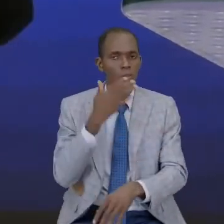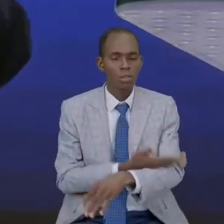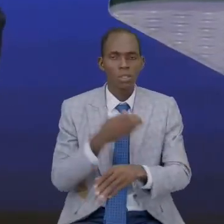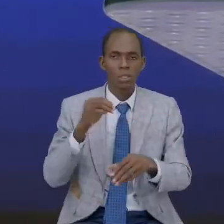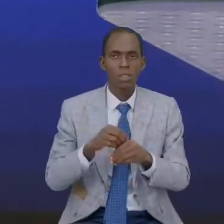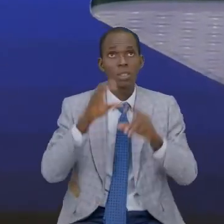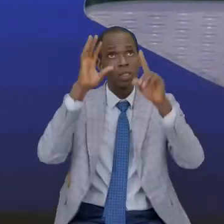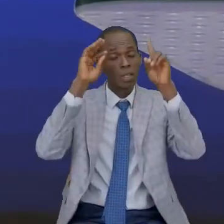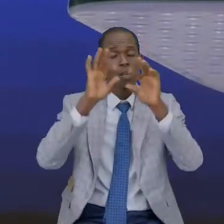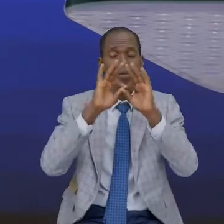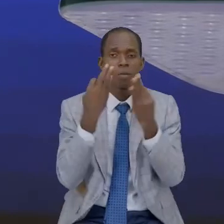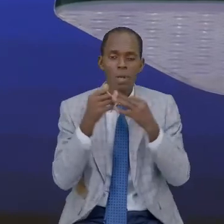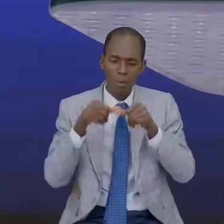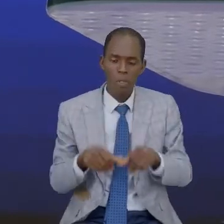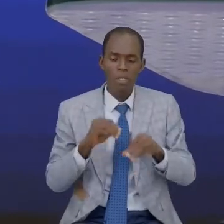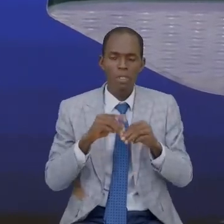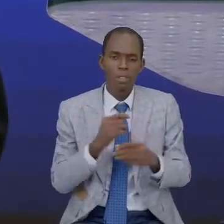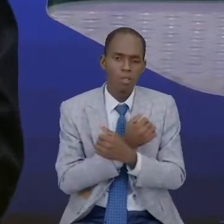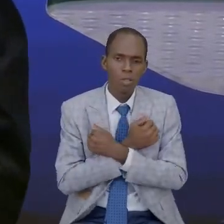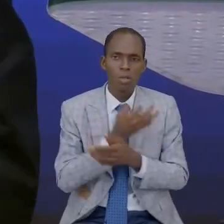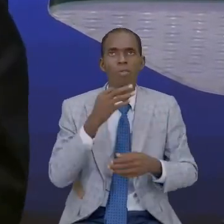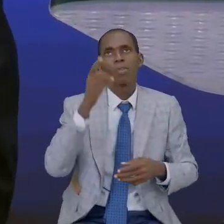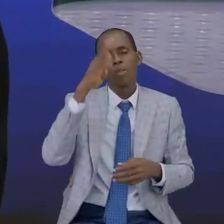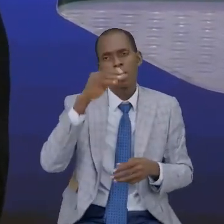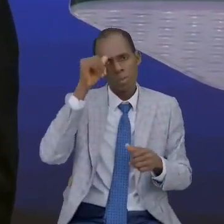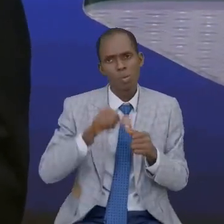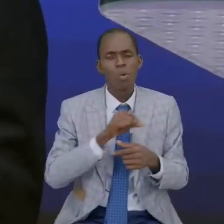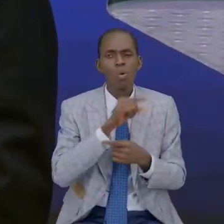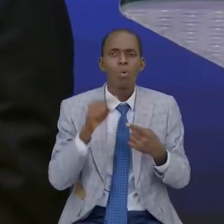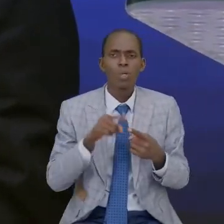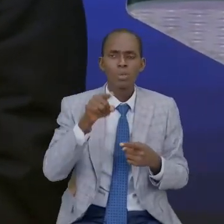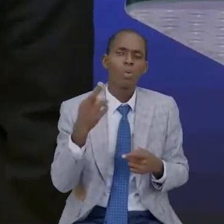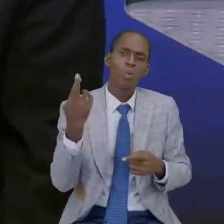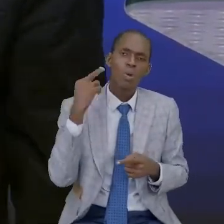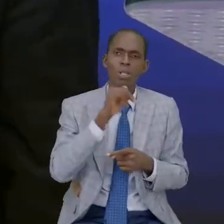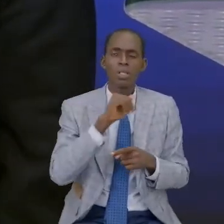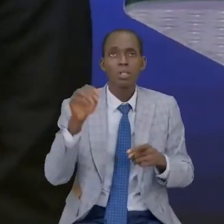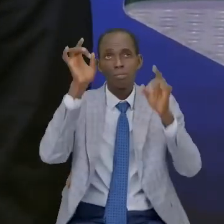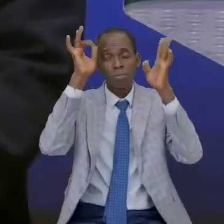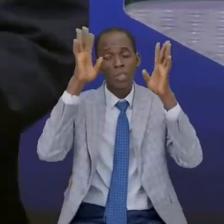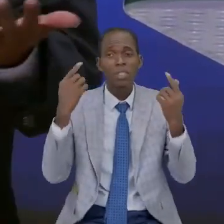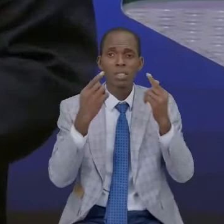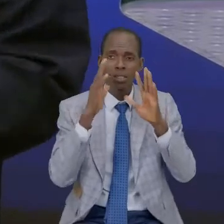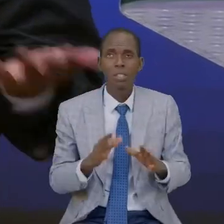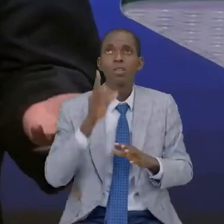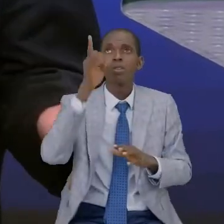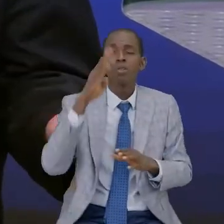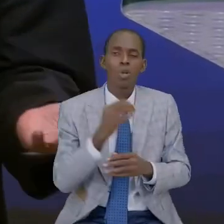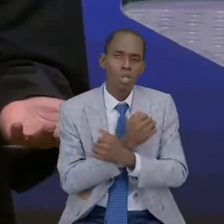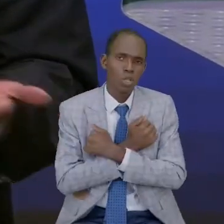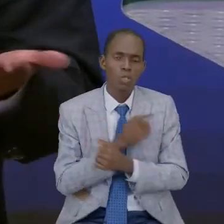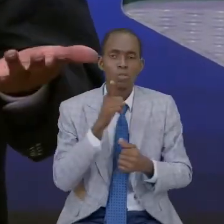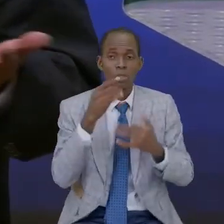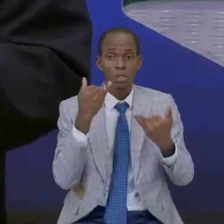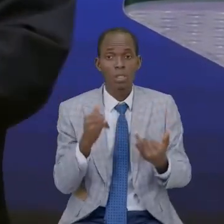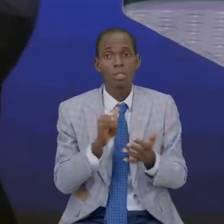in Christ, abide in the love of God. Remember, when you were a terrible sinner, God loved you. Now that